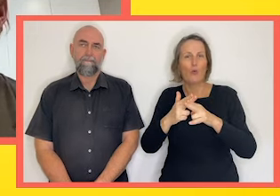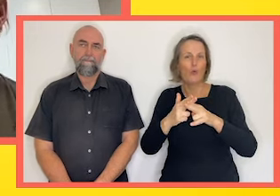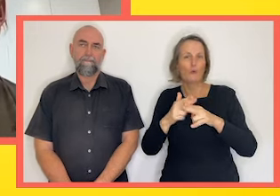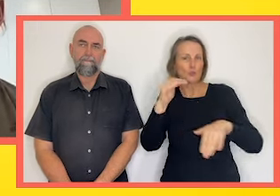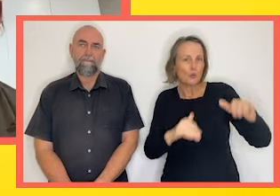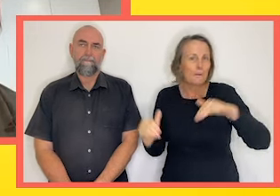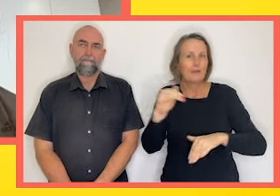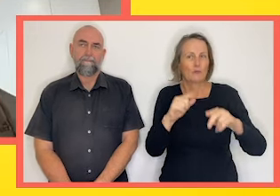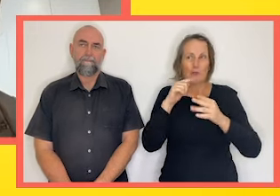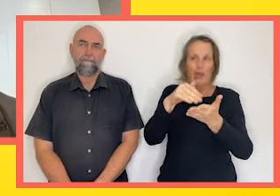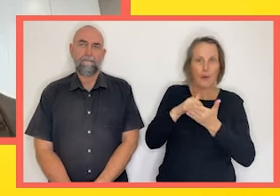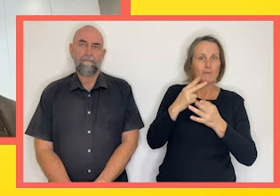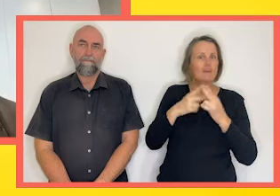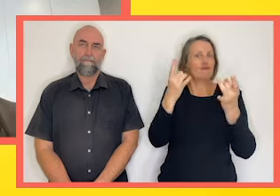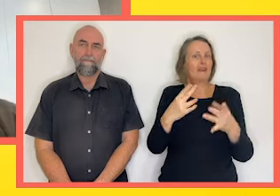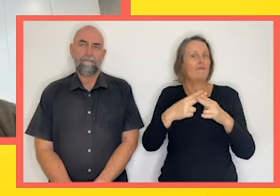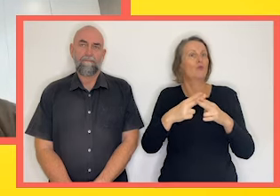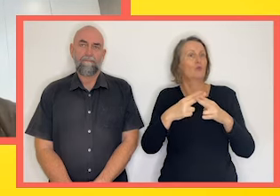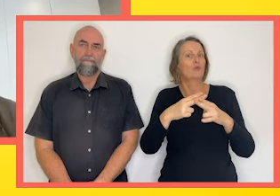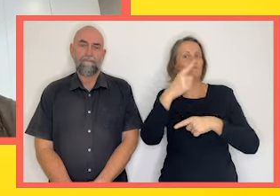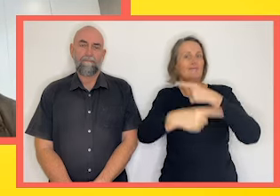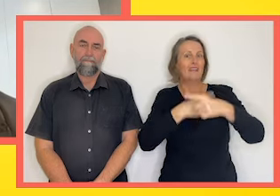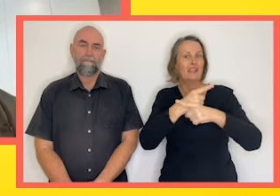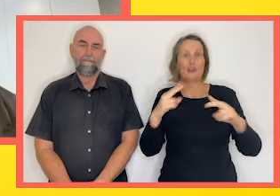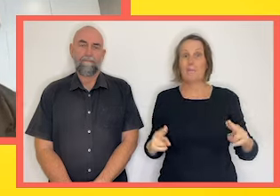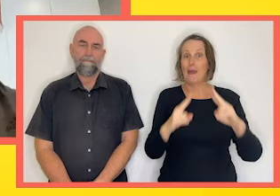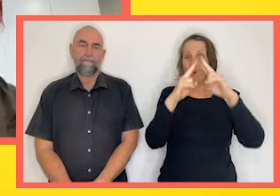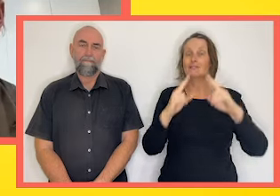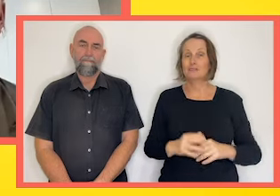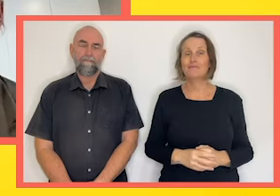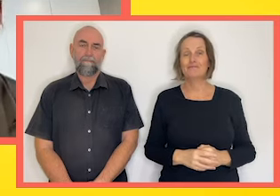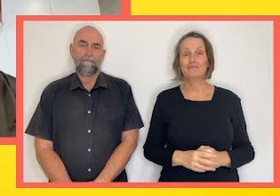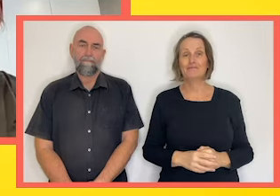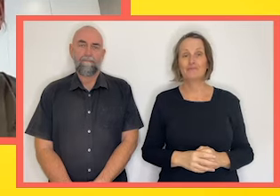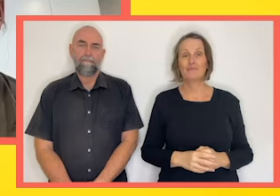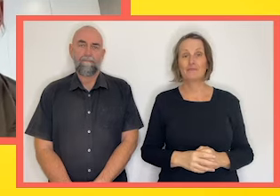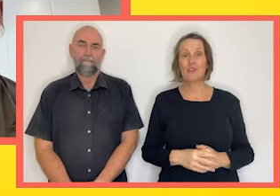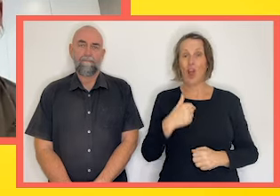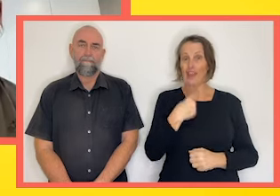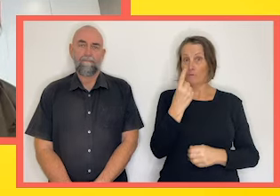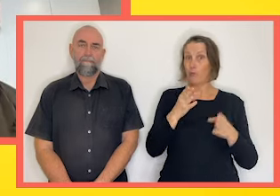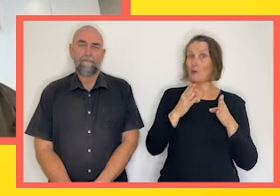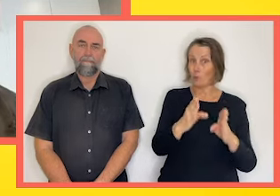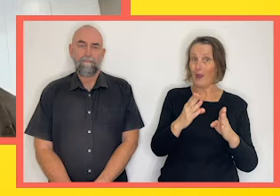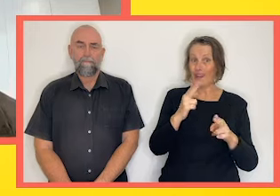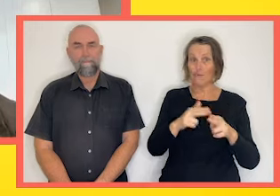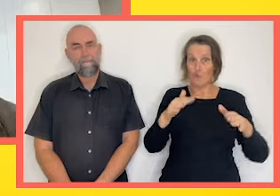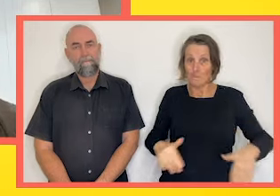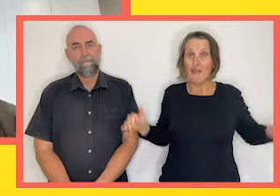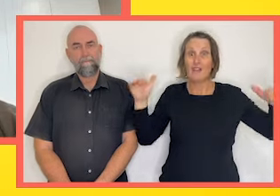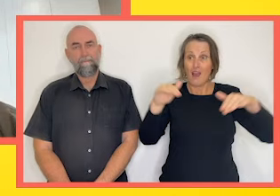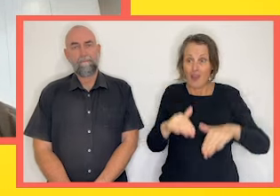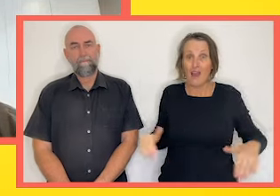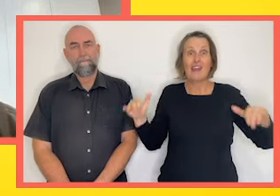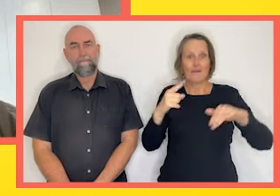leading into Paris. I do have, one set way of swimming the 100 fly, but if we want to be able to go for that